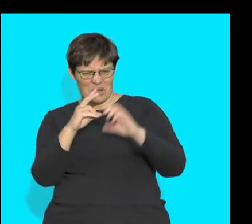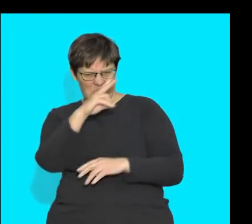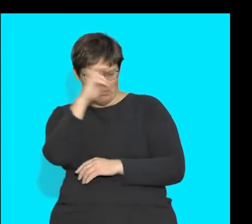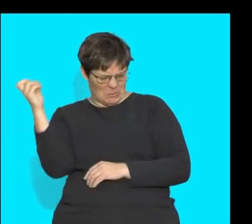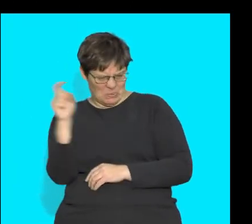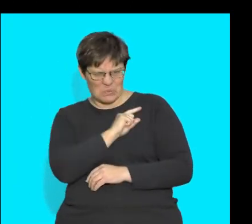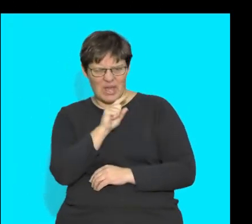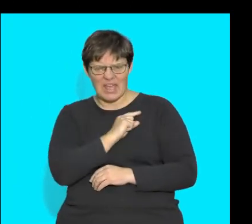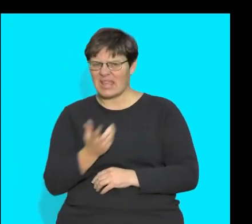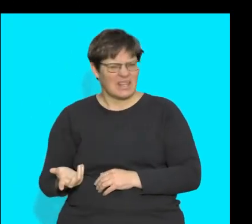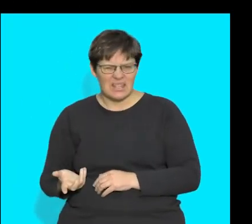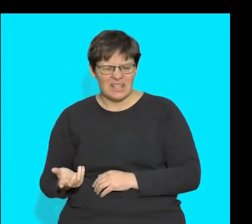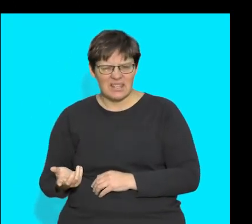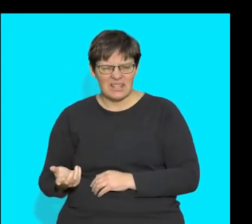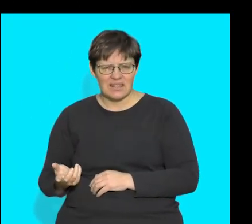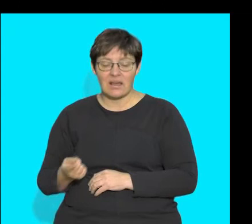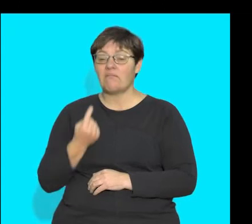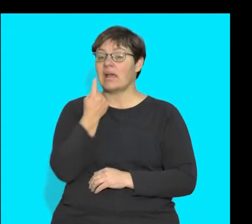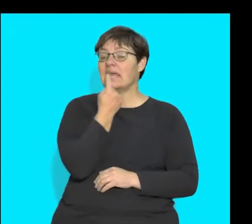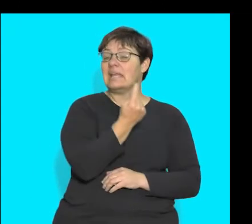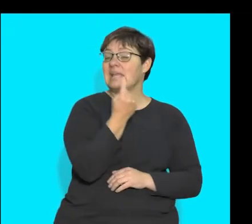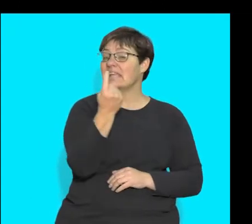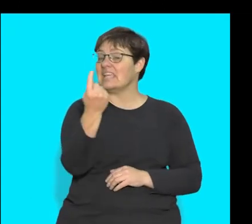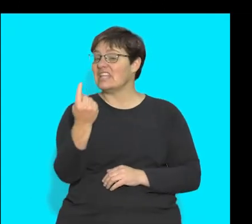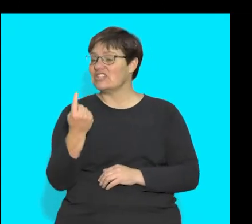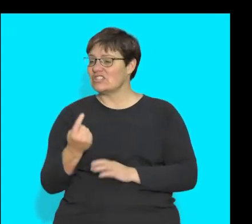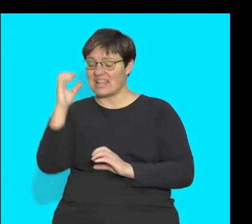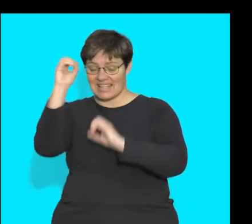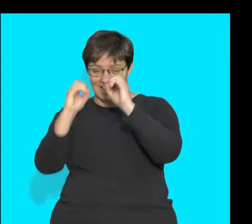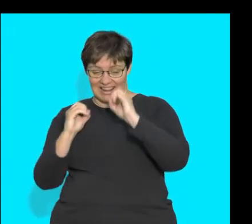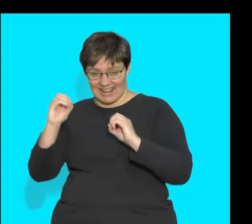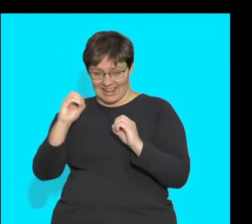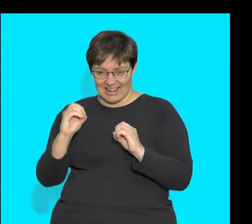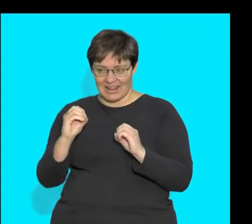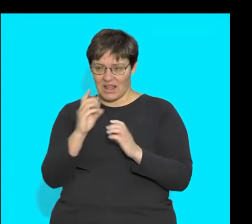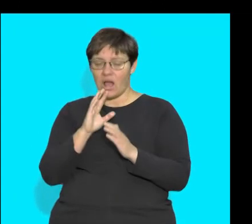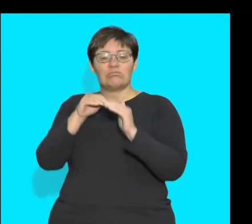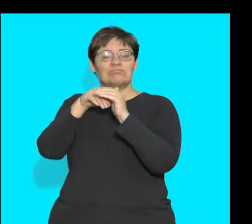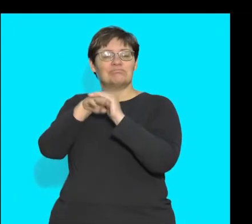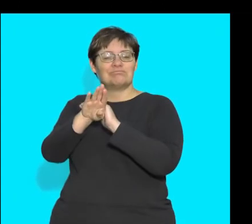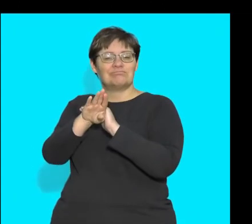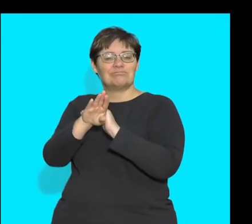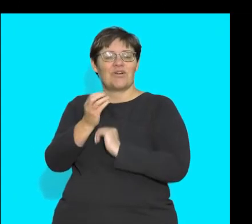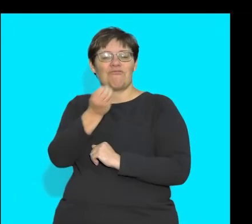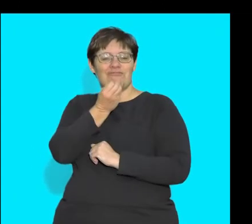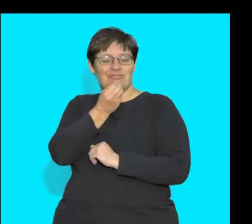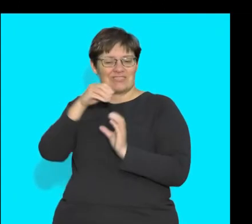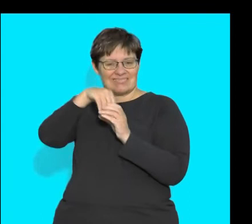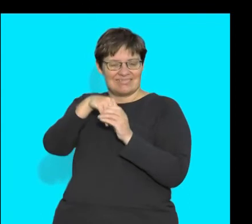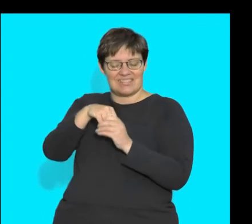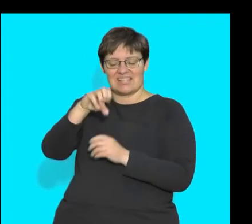it blue? The reason why it's blue is each of these cells actually is storing